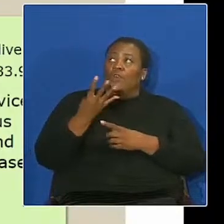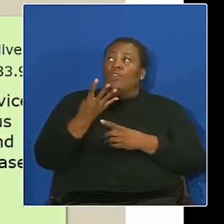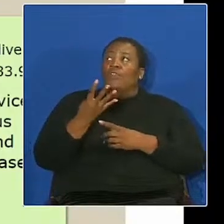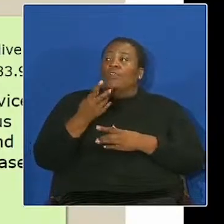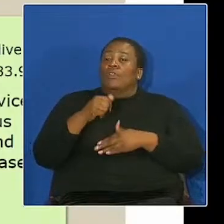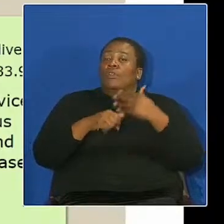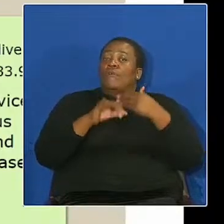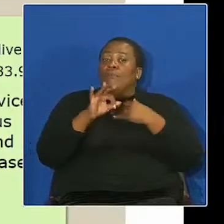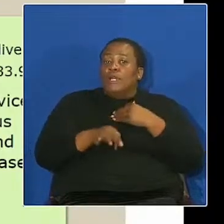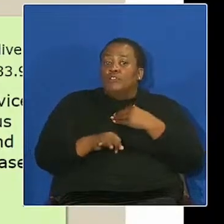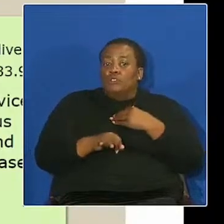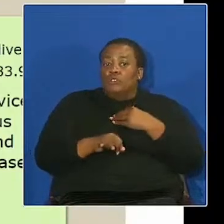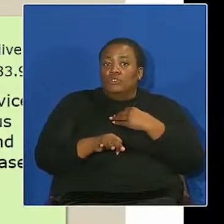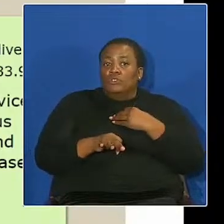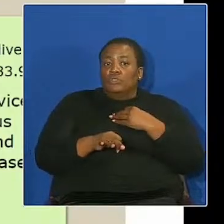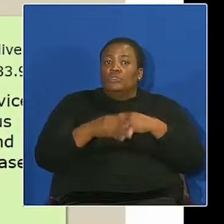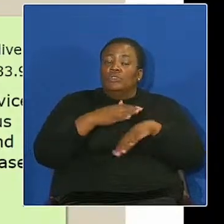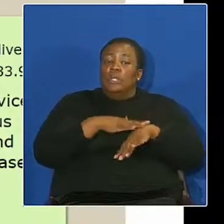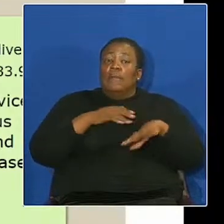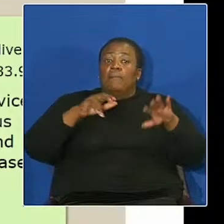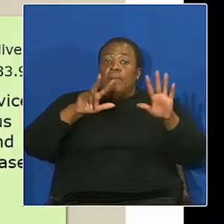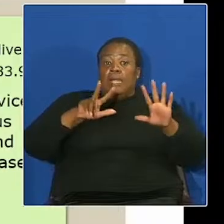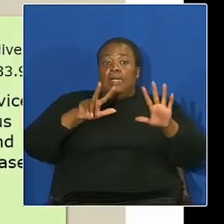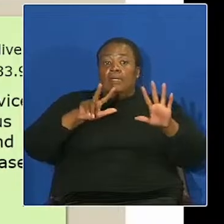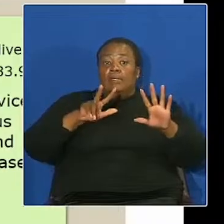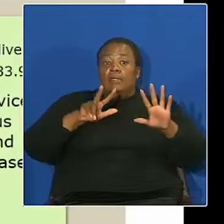of March at